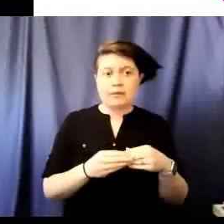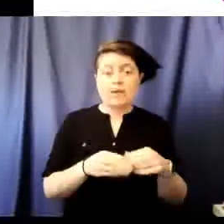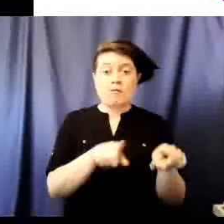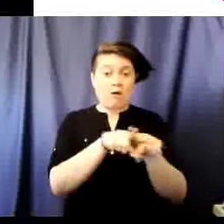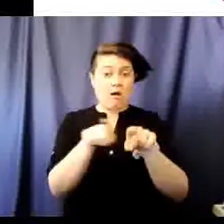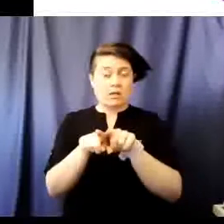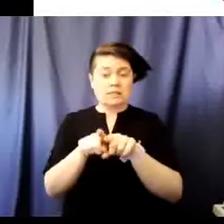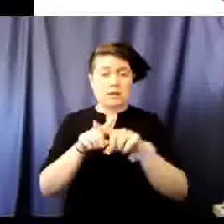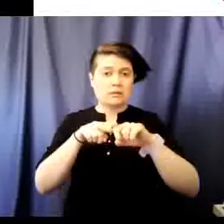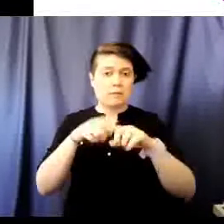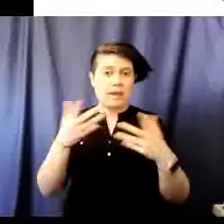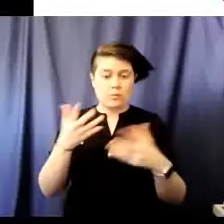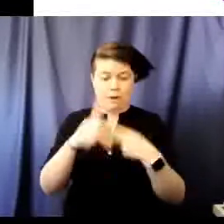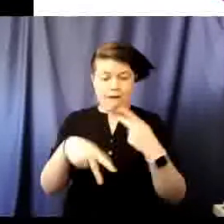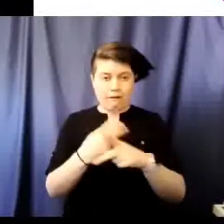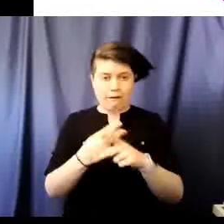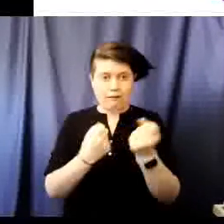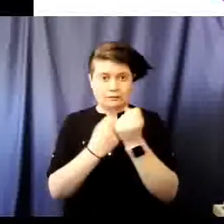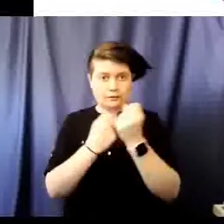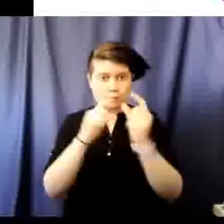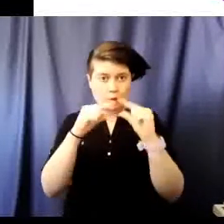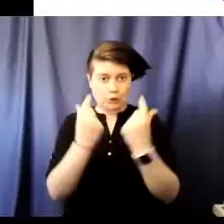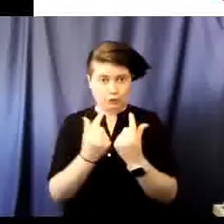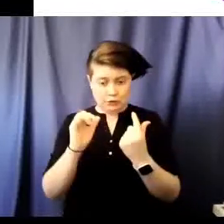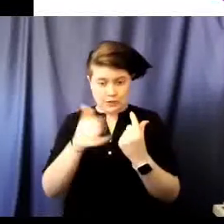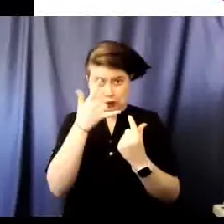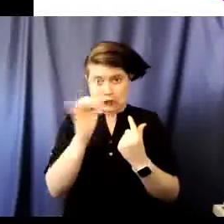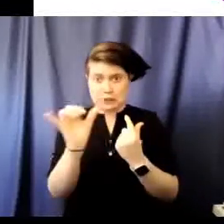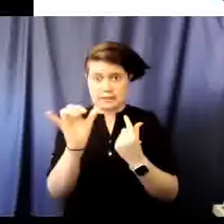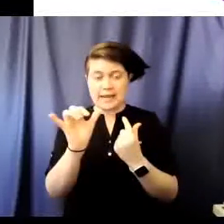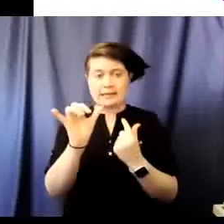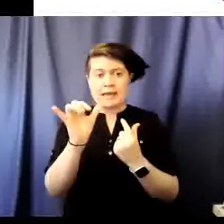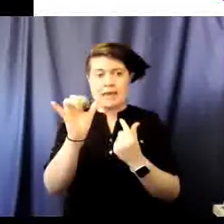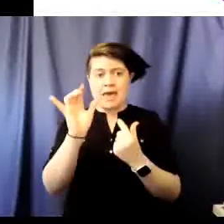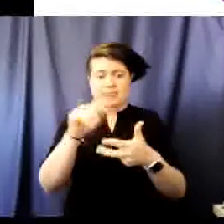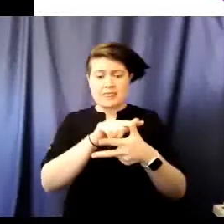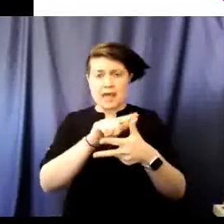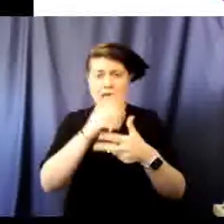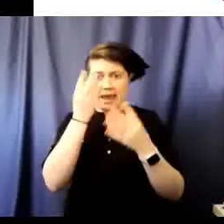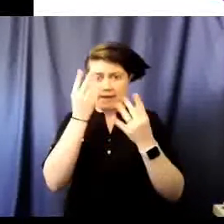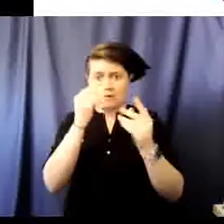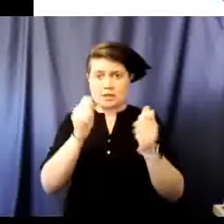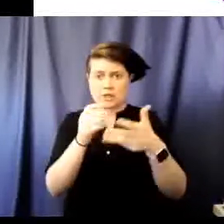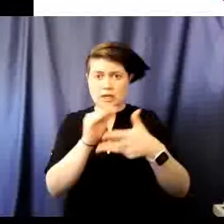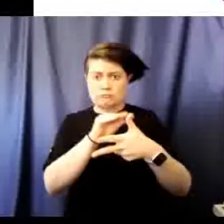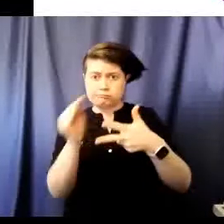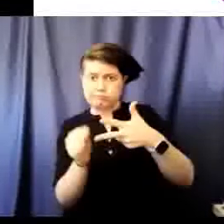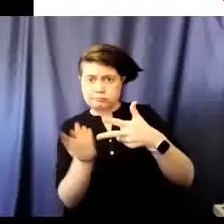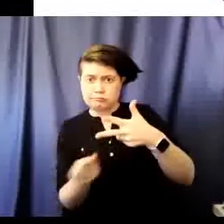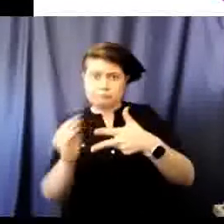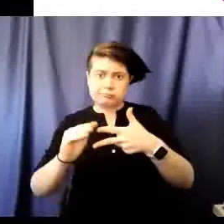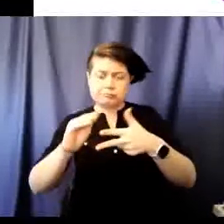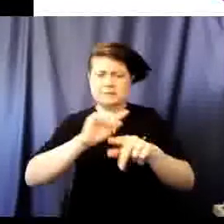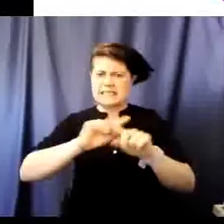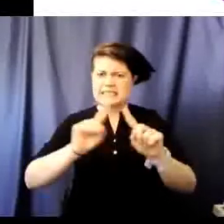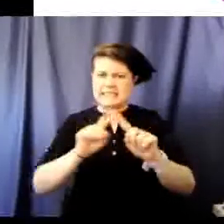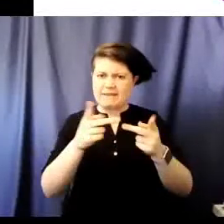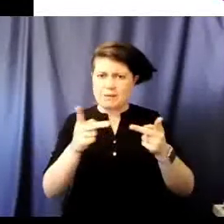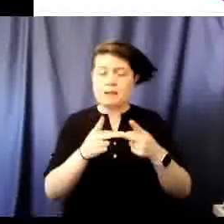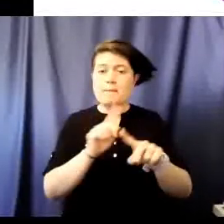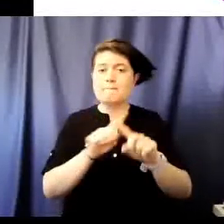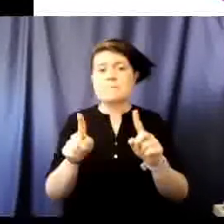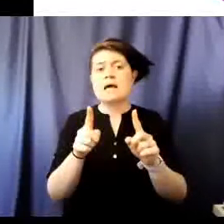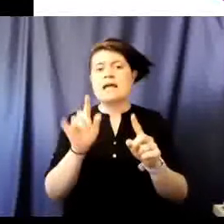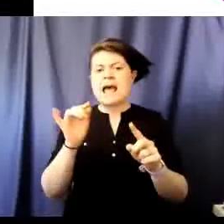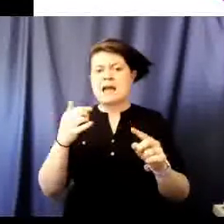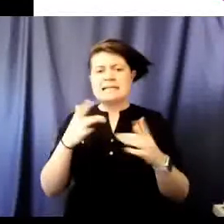of support group it is, the information for each stage can shift, but in general, there are 3 major stages a support group